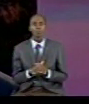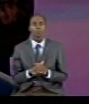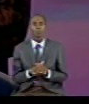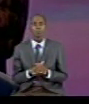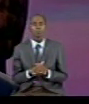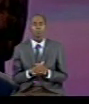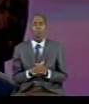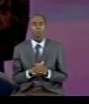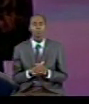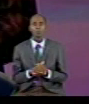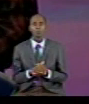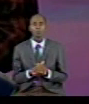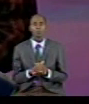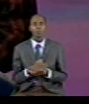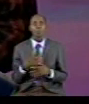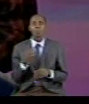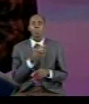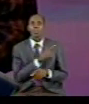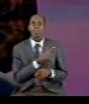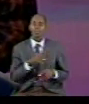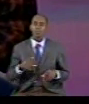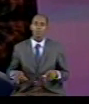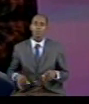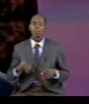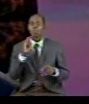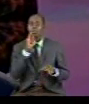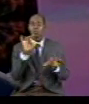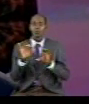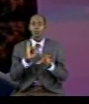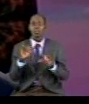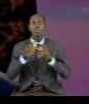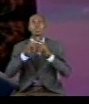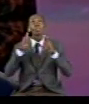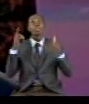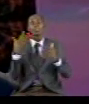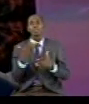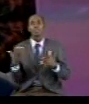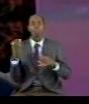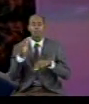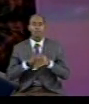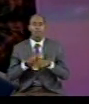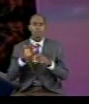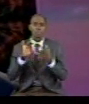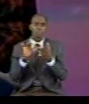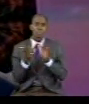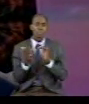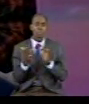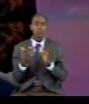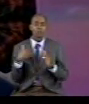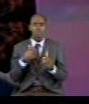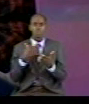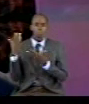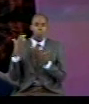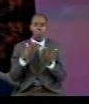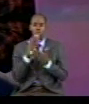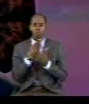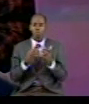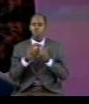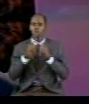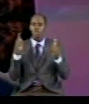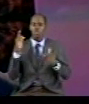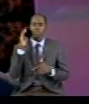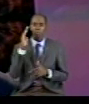The Lord is doing great things online. Let's bring you some of the striking testimonies as we also take you